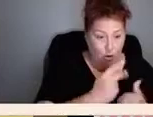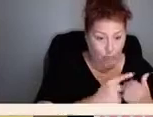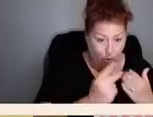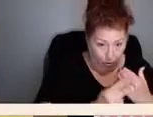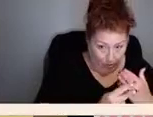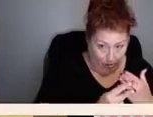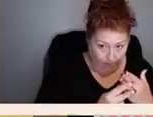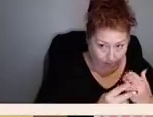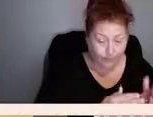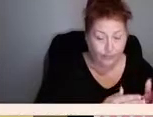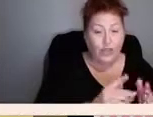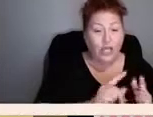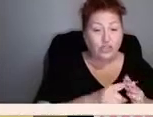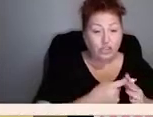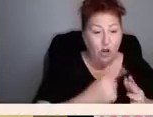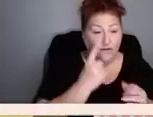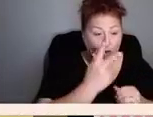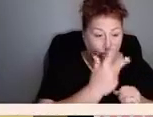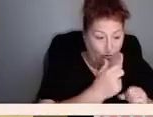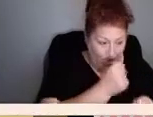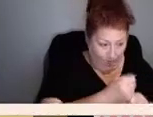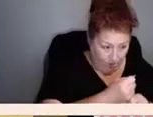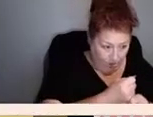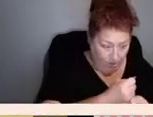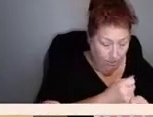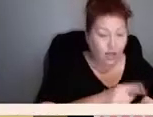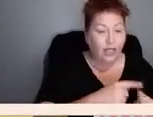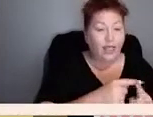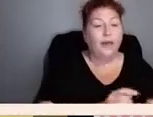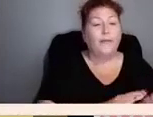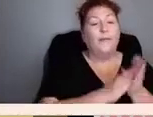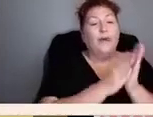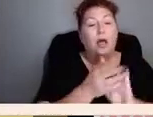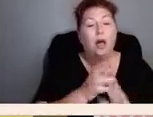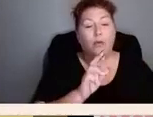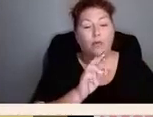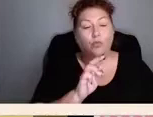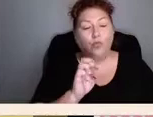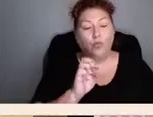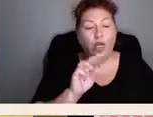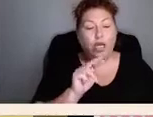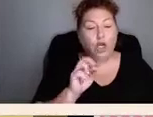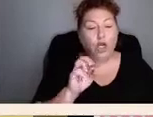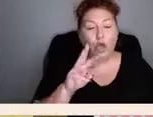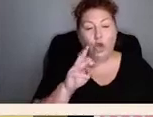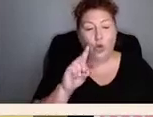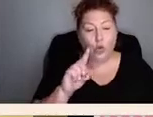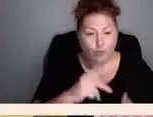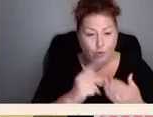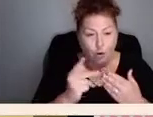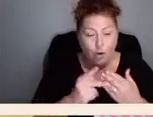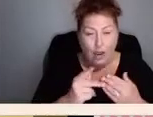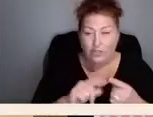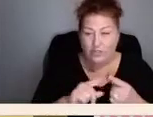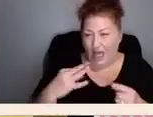program. They start out for 3 years, and when they become a renewed program to be eligible for the enhancement grant,